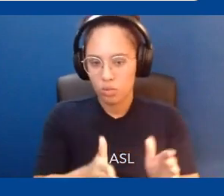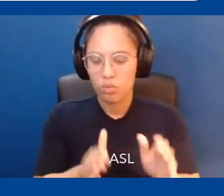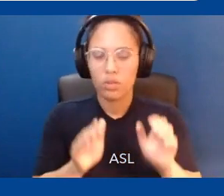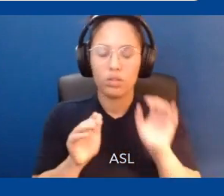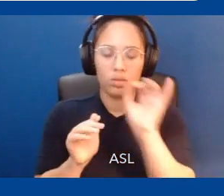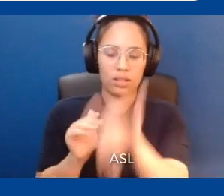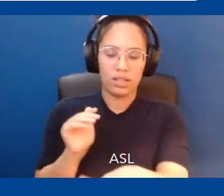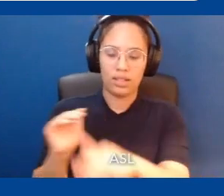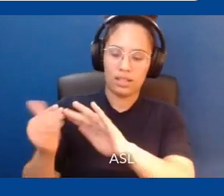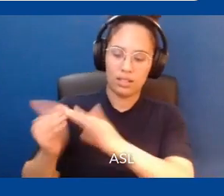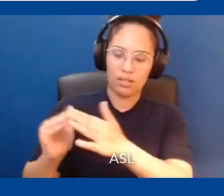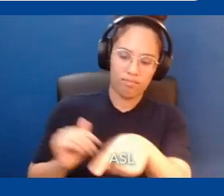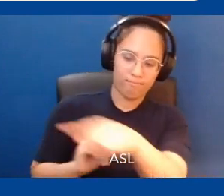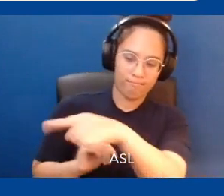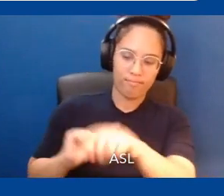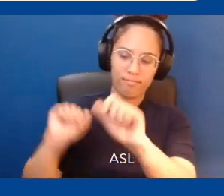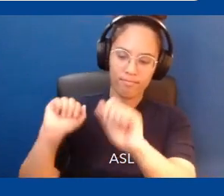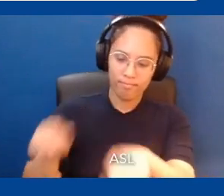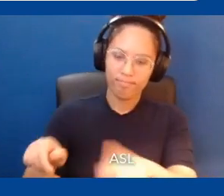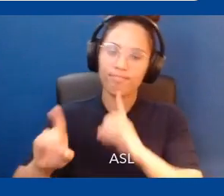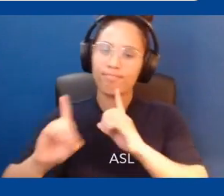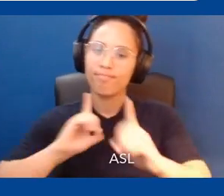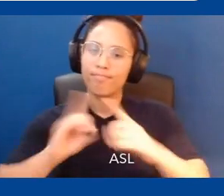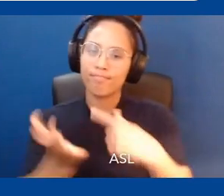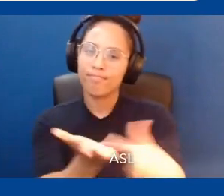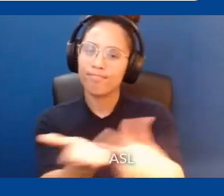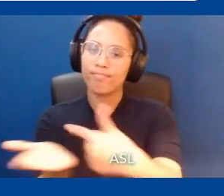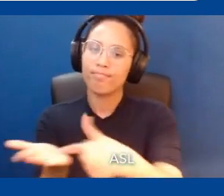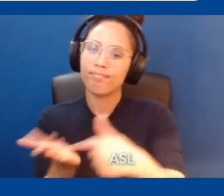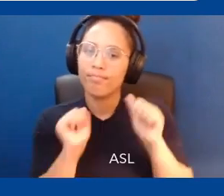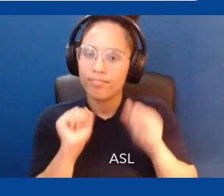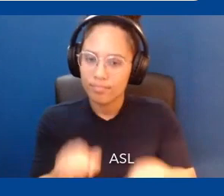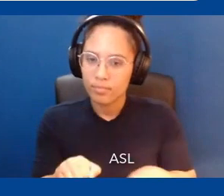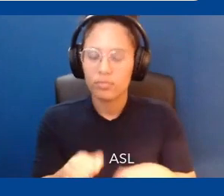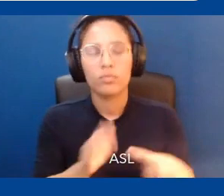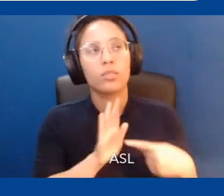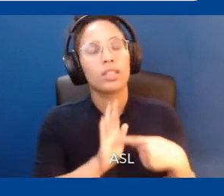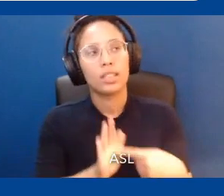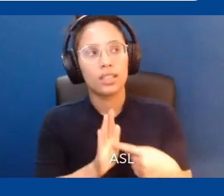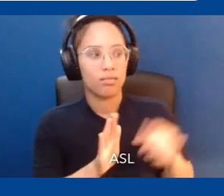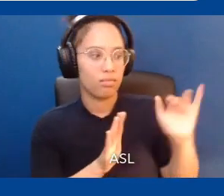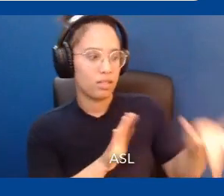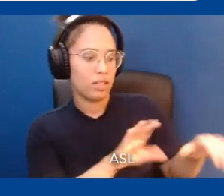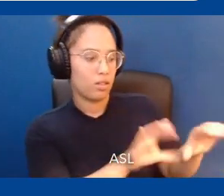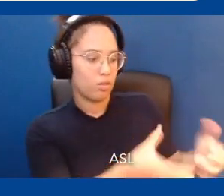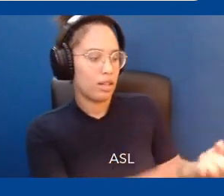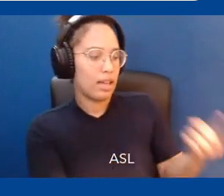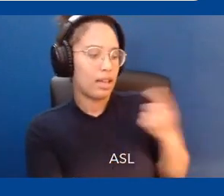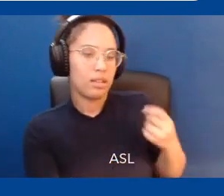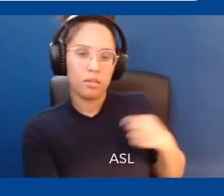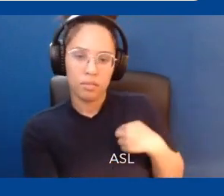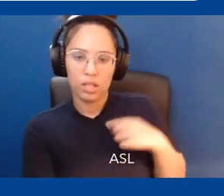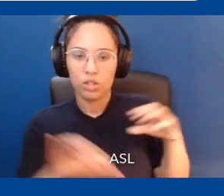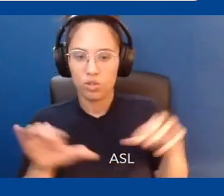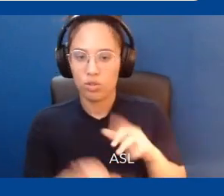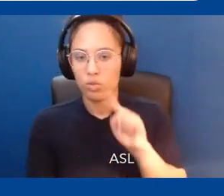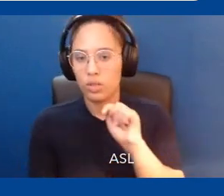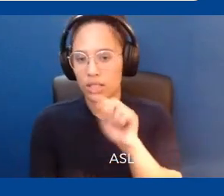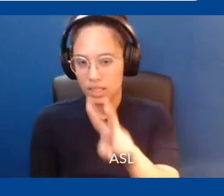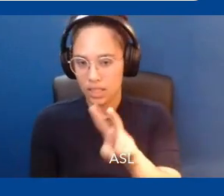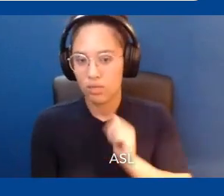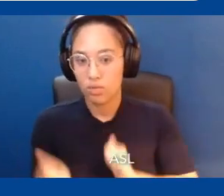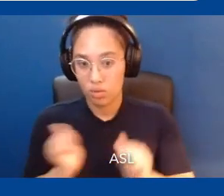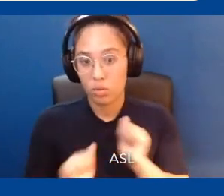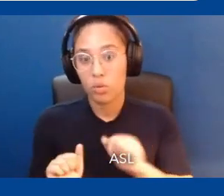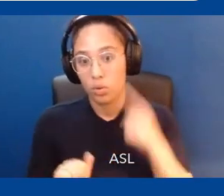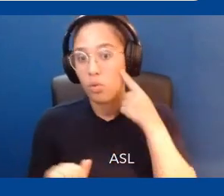community. So, for example, they asked me to work on a TV series that it's in the public